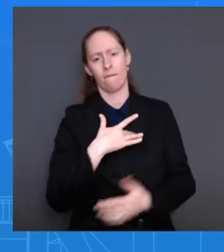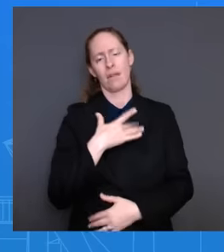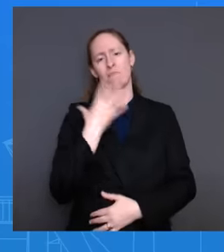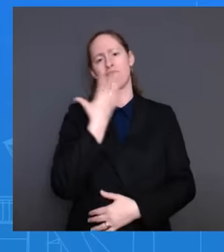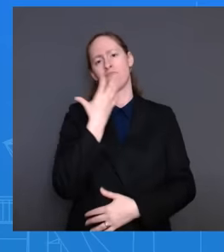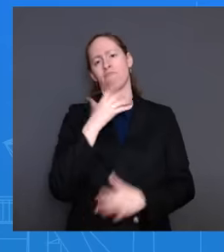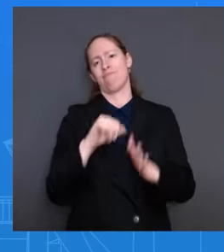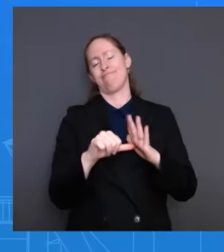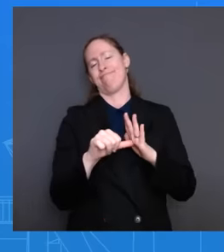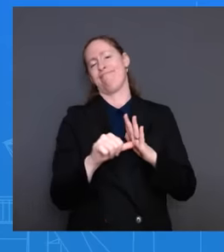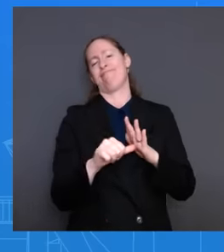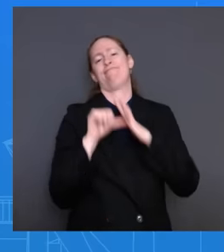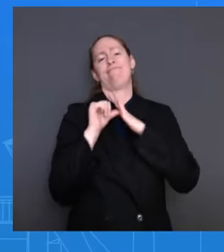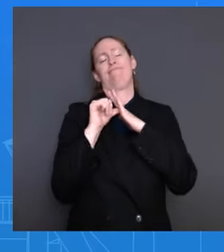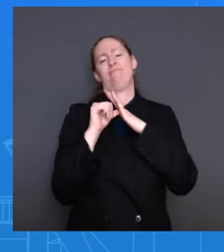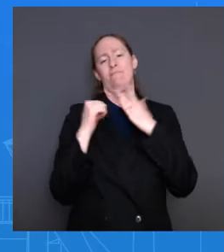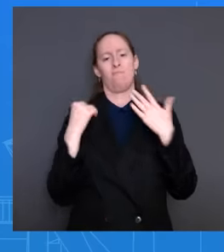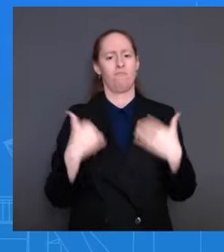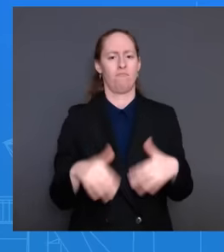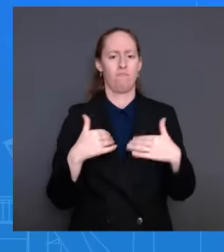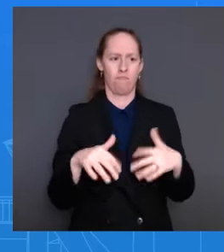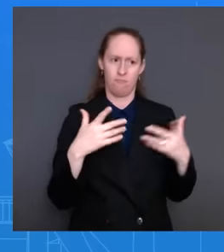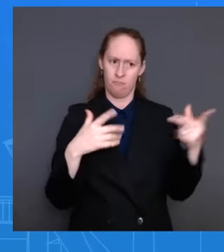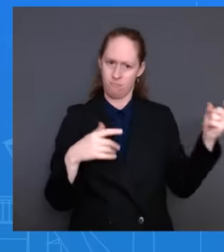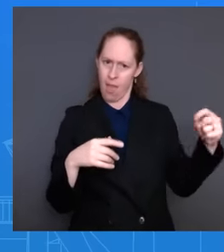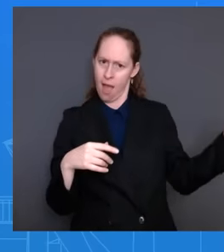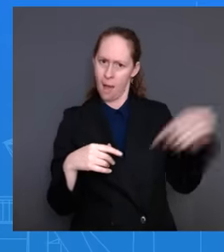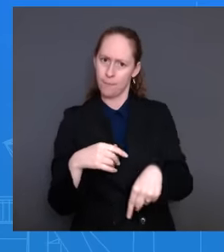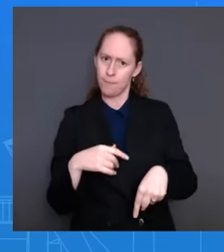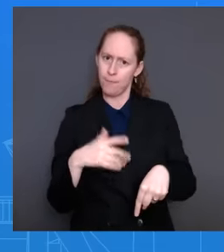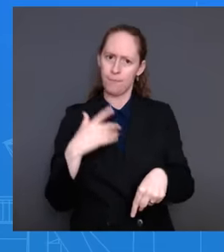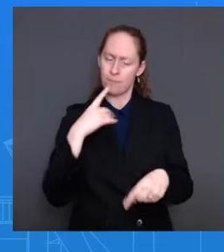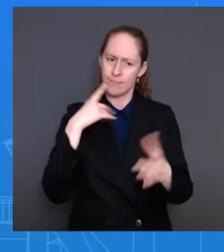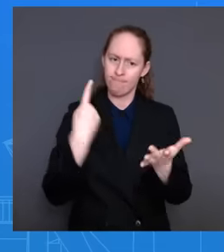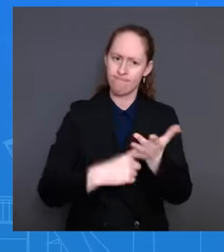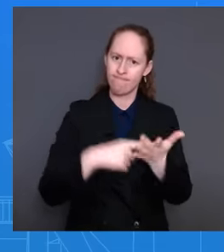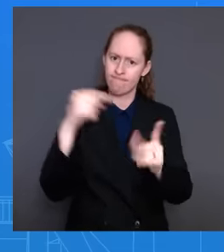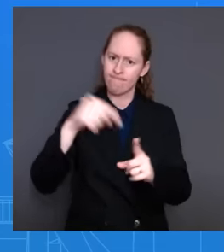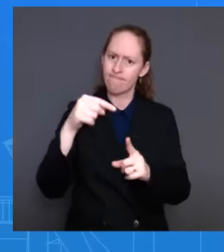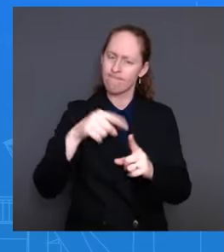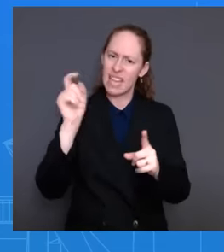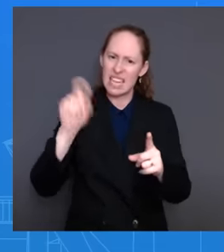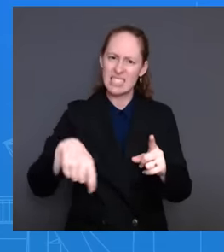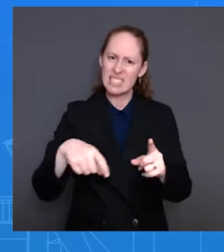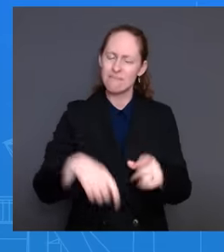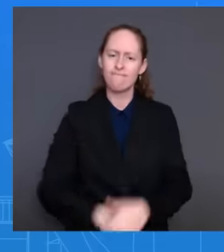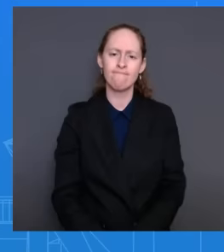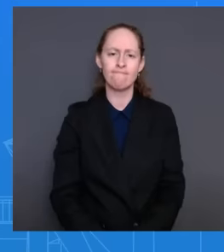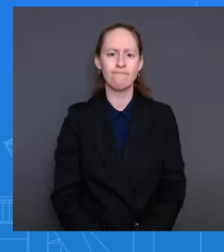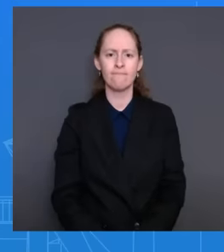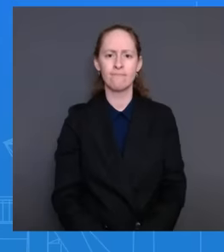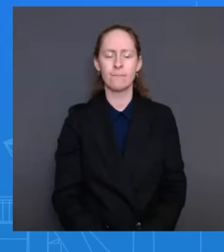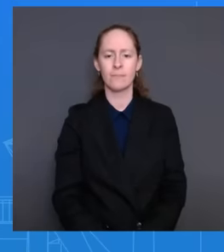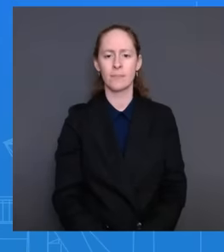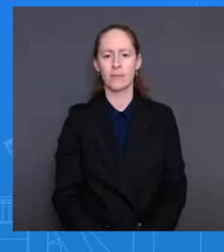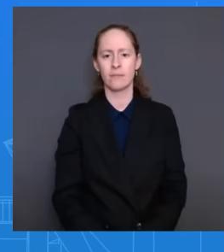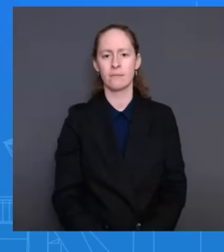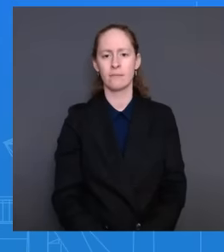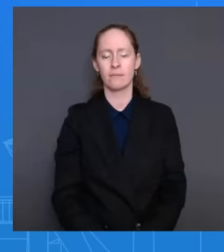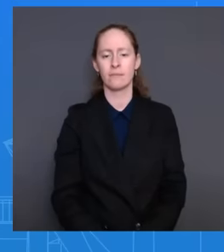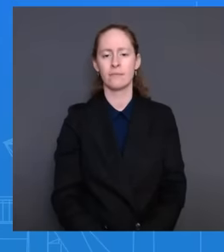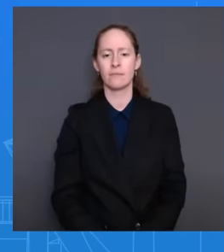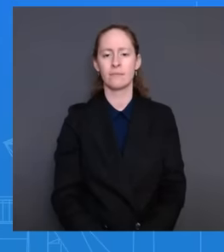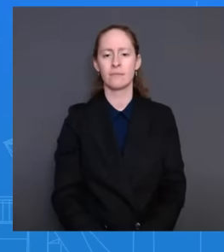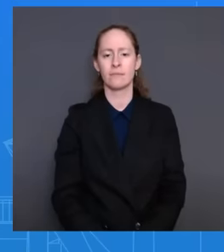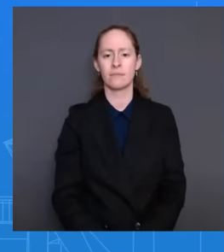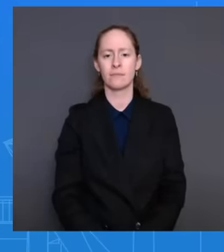to be here to talk about issues that matter to them, in particular the anti-Asian hate that we have seen across this